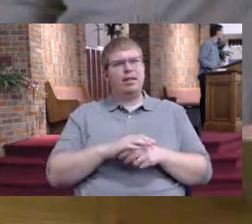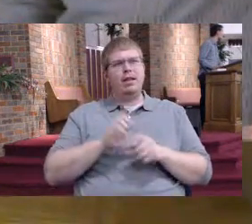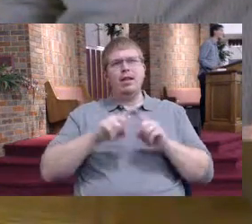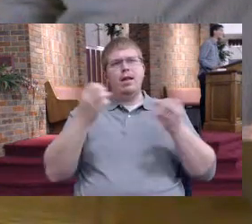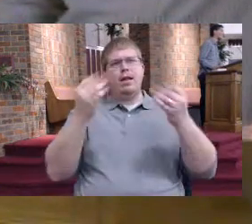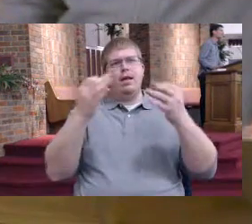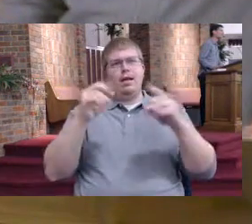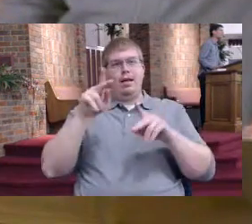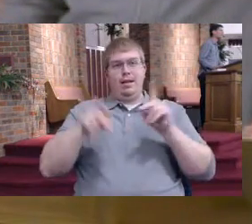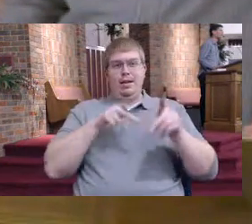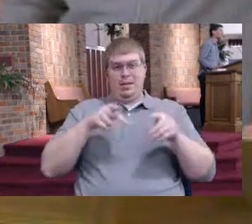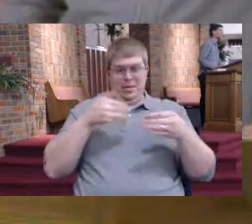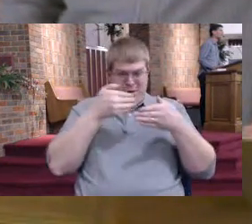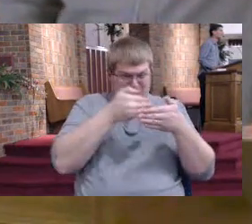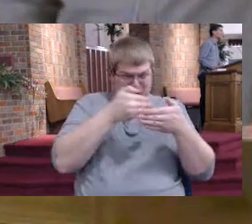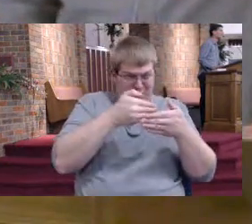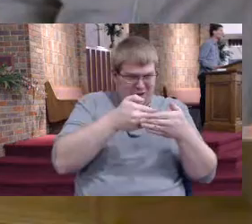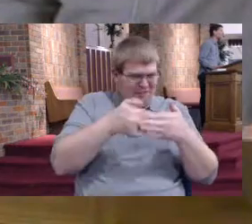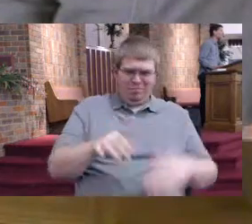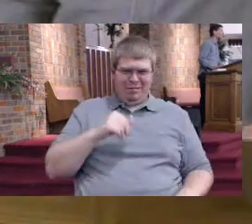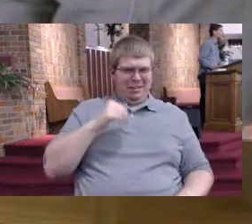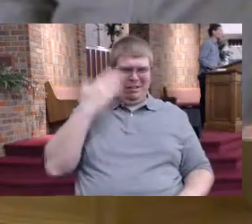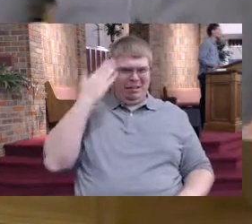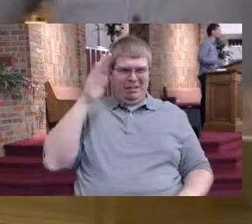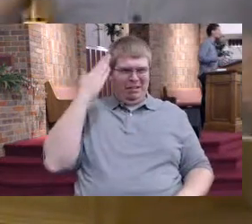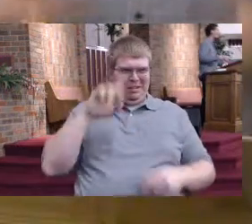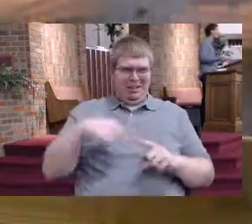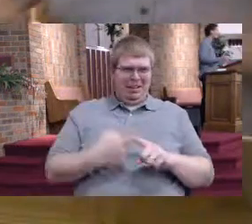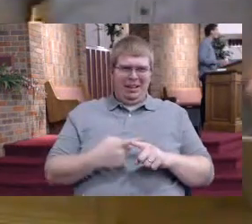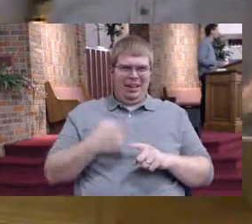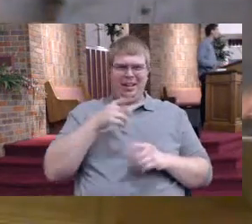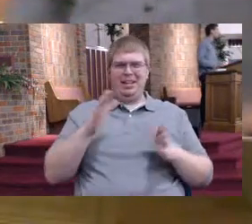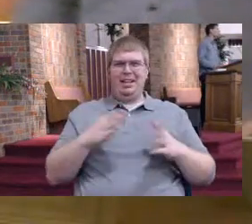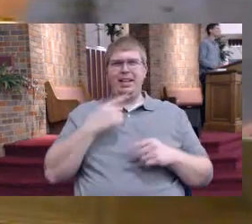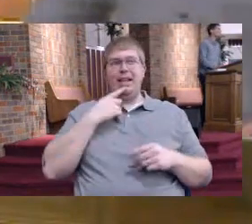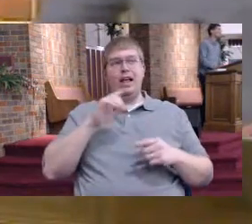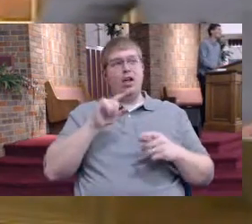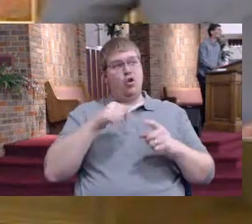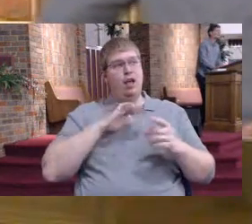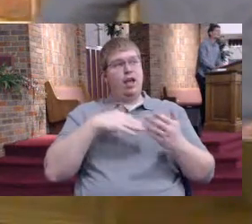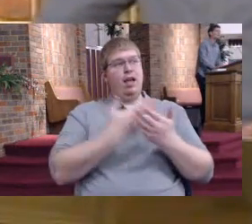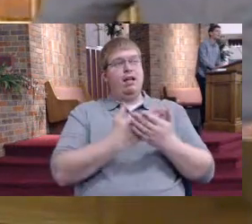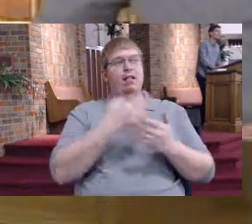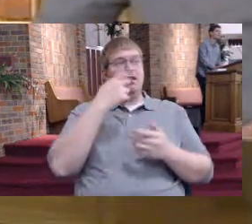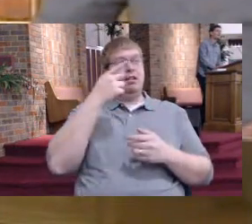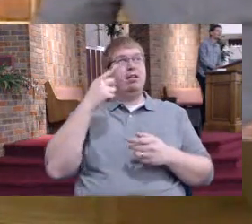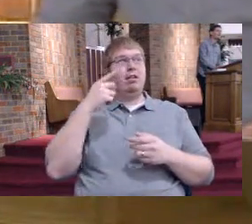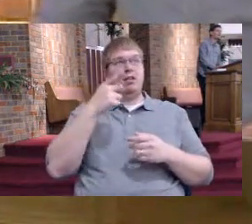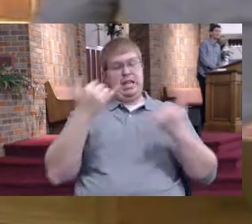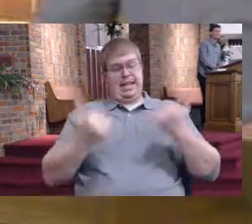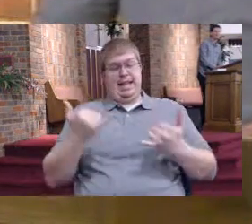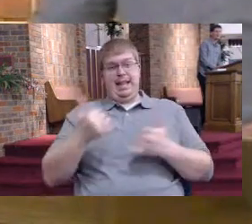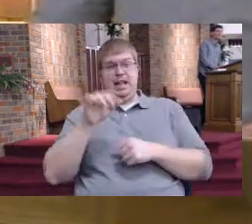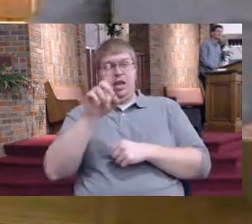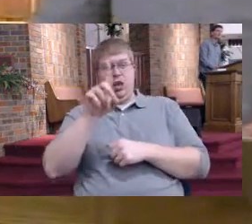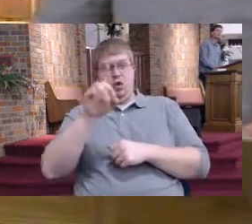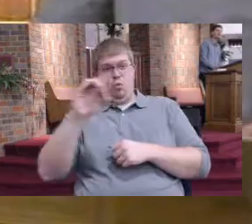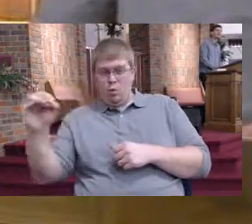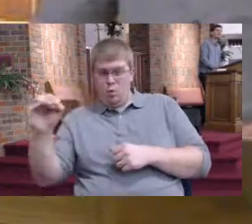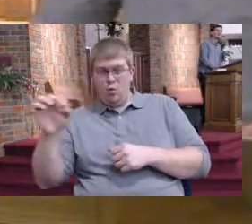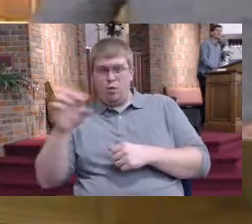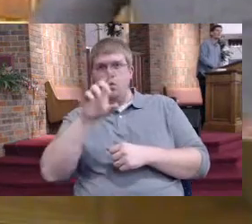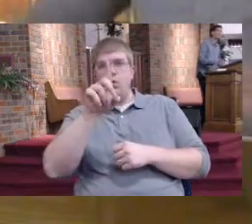Hills haven't heard of Rochester College. When I was there are about 1,000 students there now. When I attended there, I graduated in